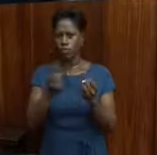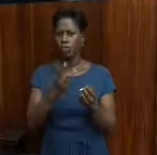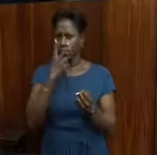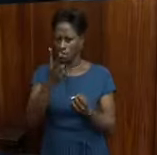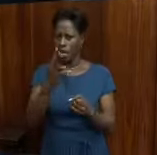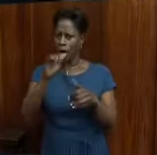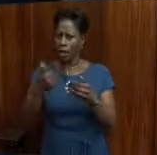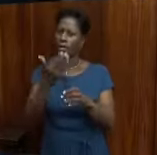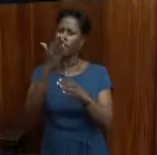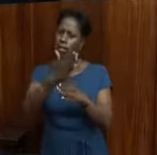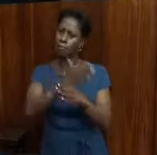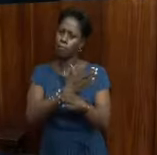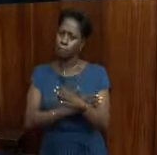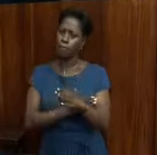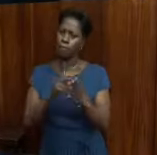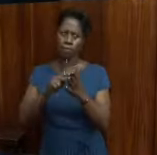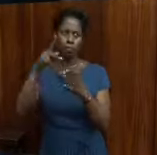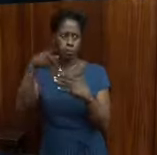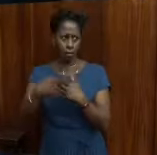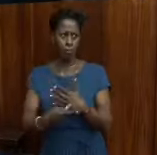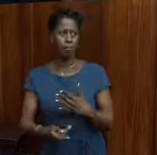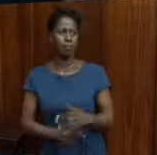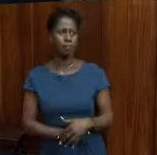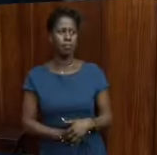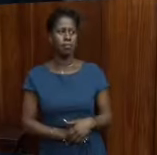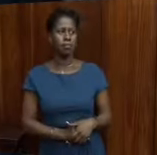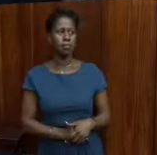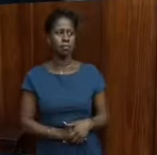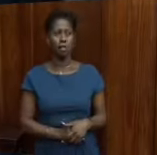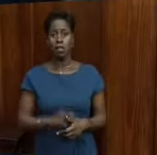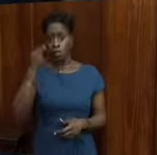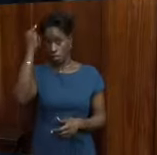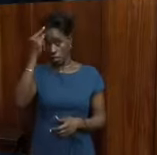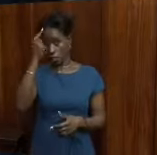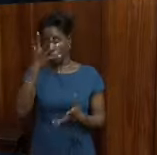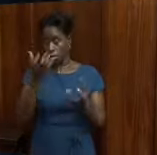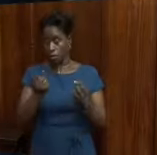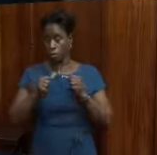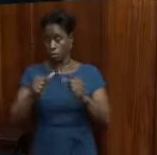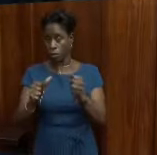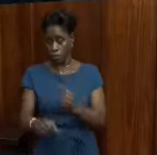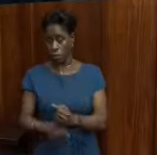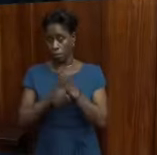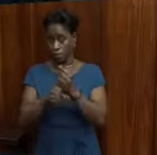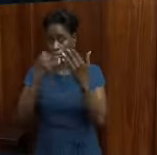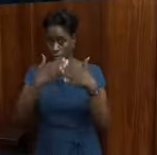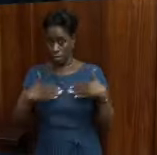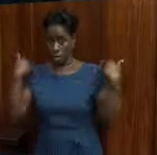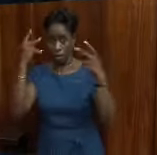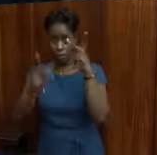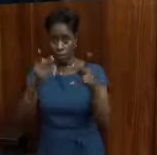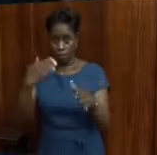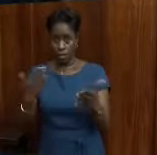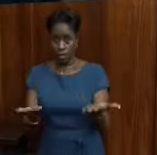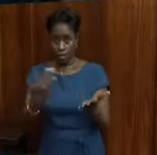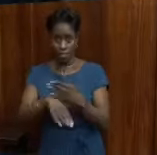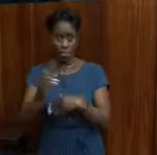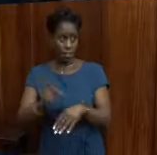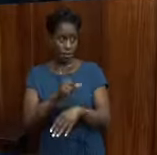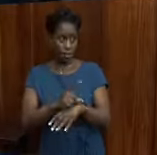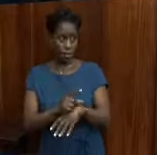My government continues to encourage and support the development of young people in St. Lucia. In this regard, the Ministry of Youth and